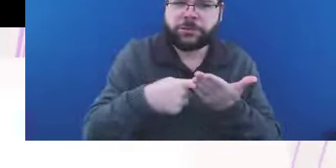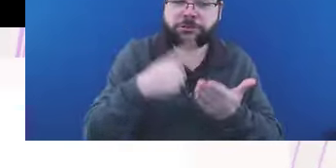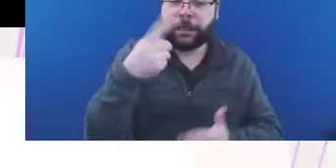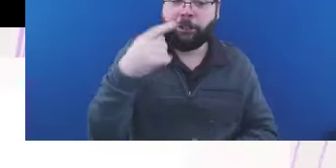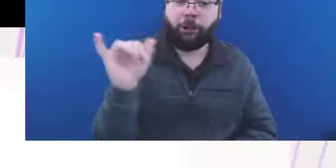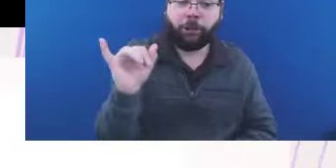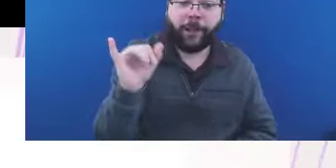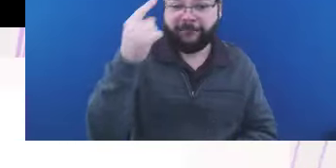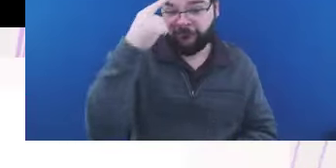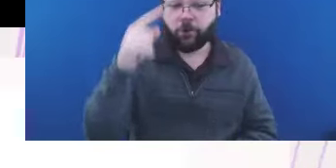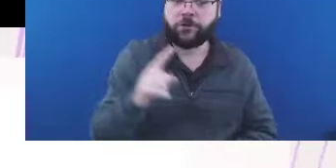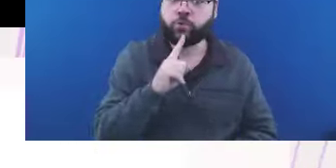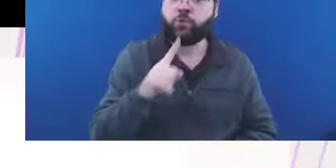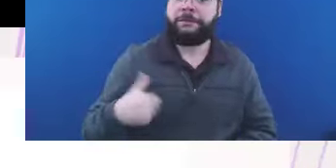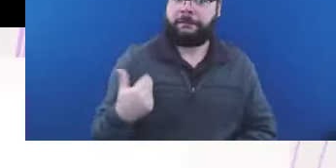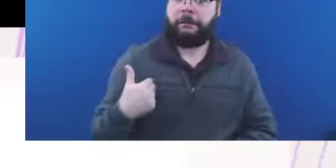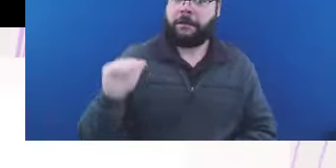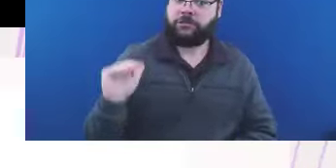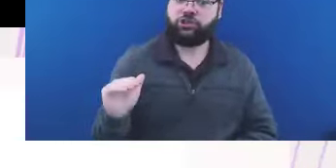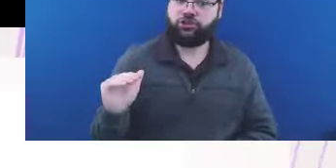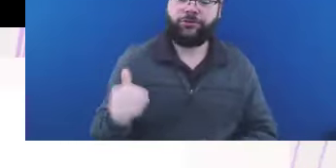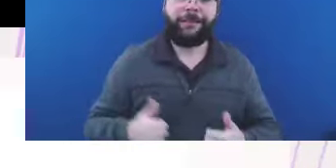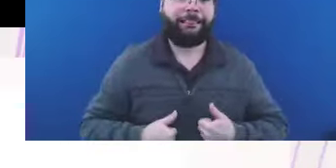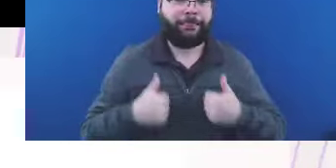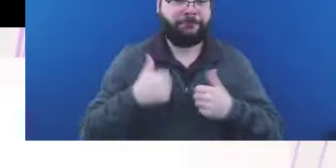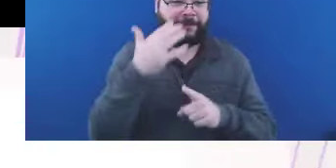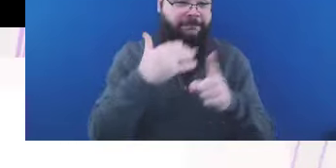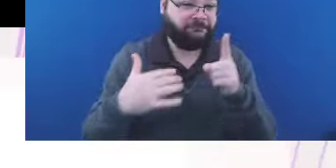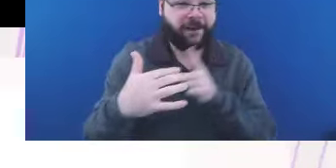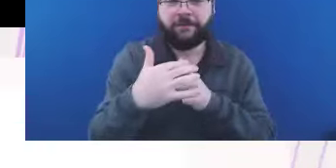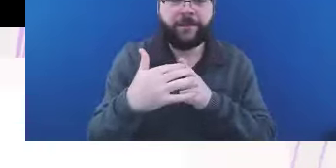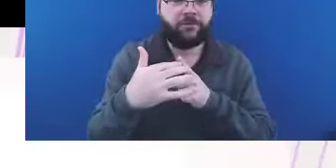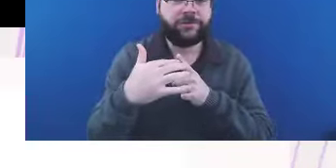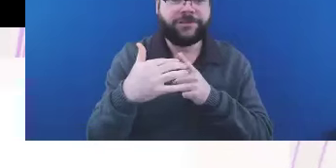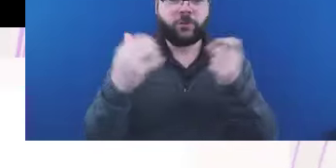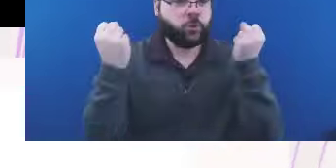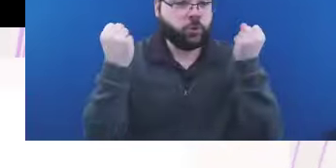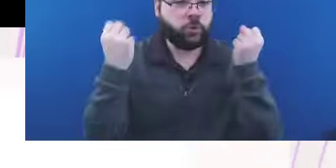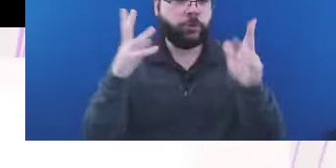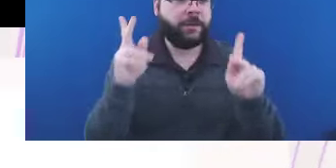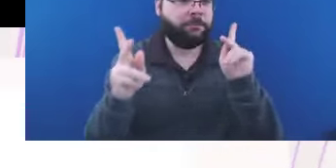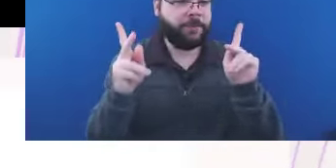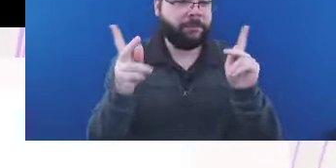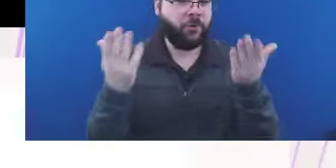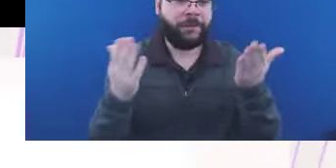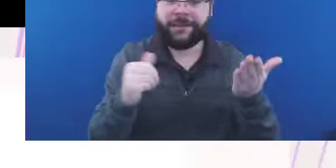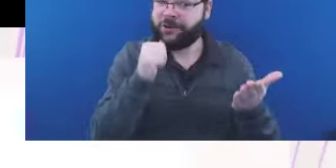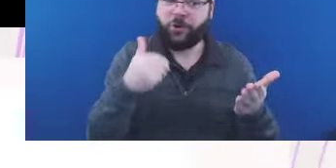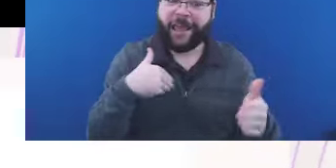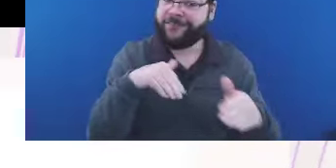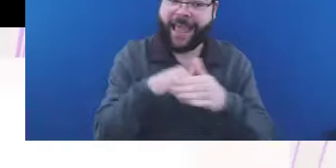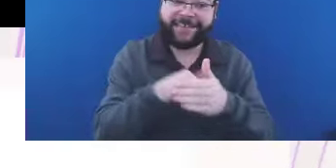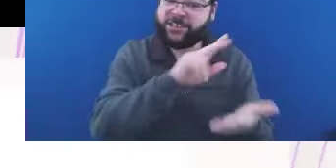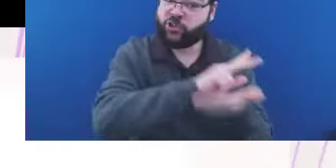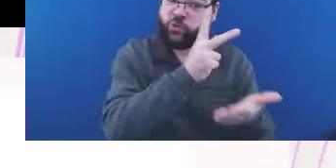for particularly young children is living in an environment that they may not have regular access to kitchen facilities, so